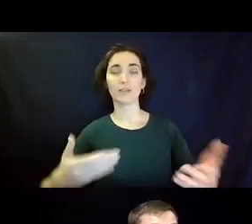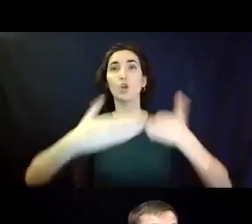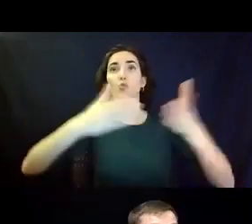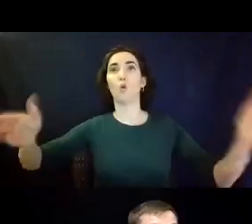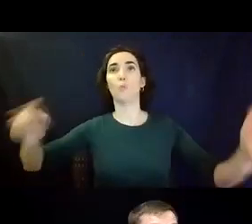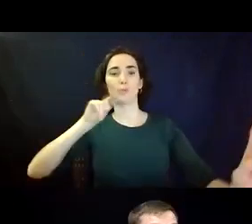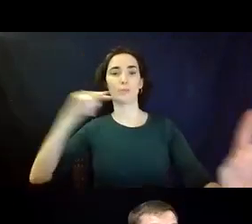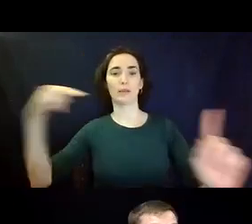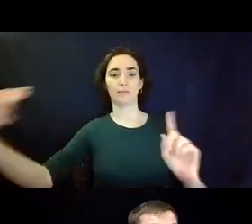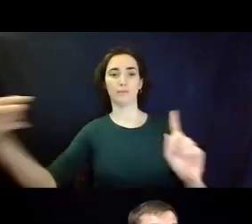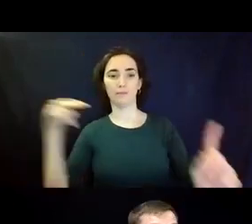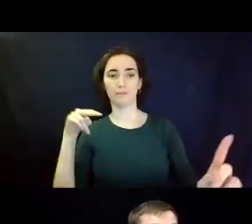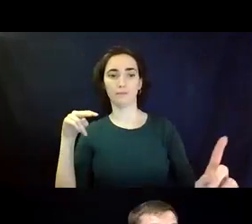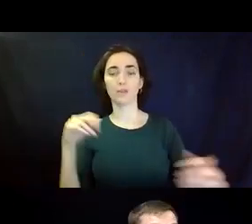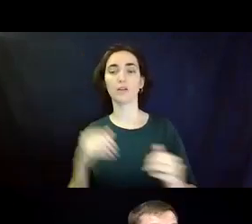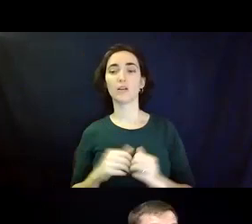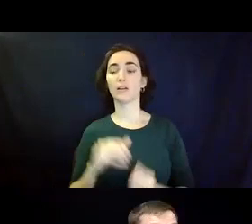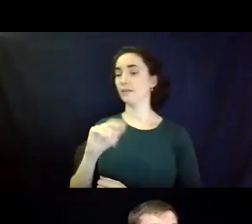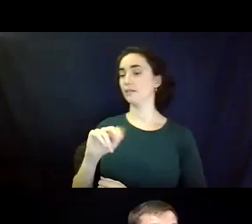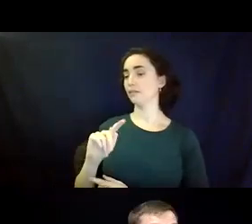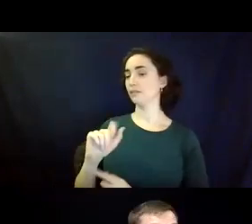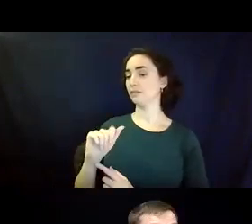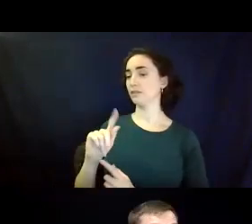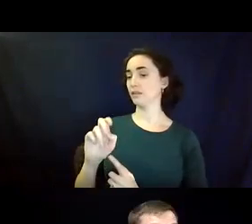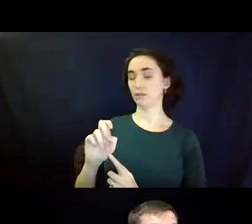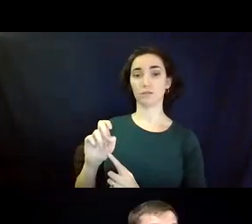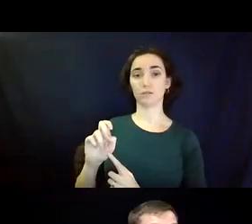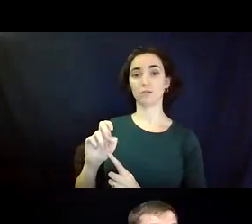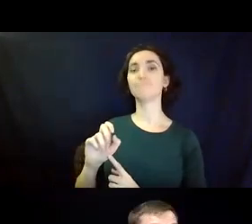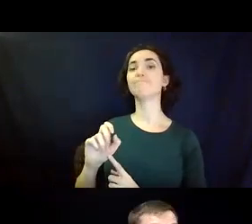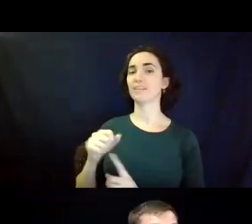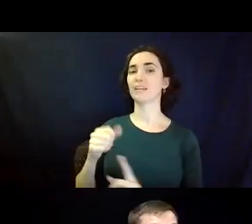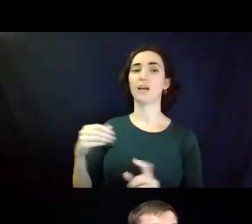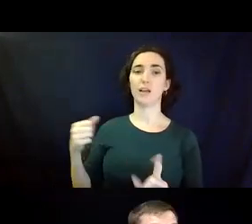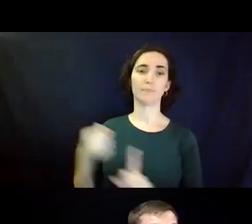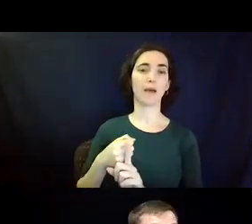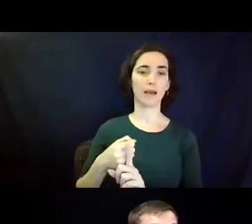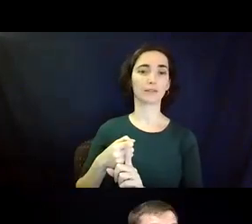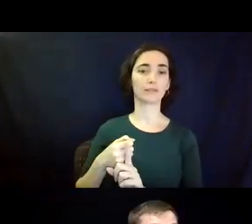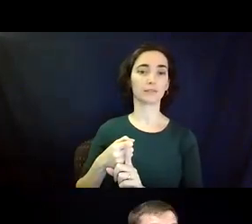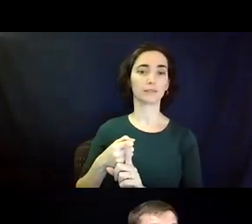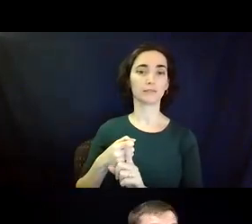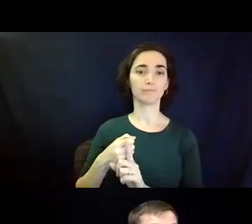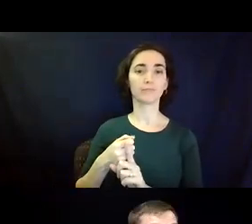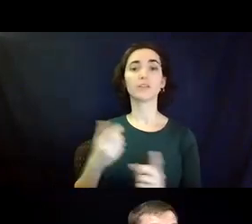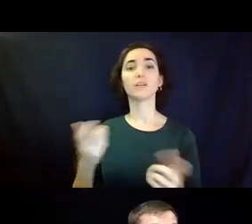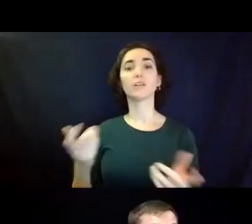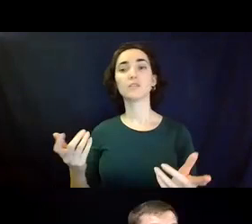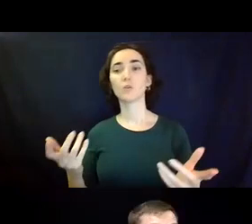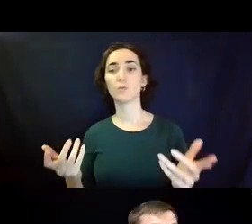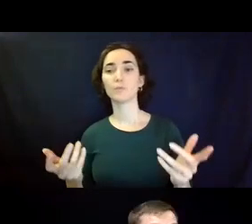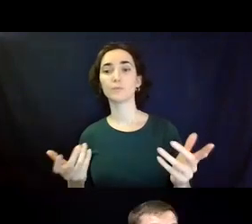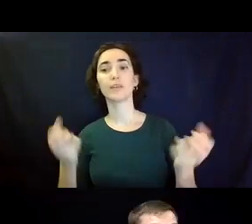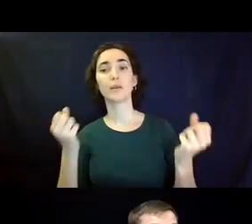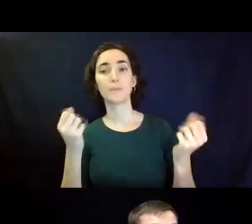is that intake has been impacted. So in the midst of this, we haven't been able to do, because so many of